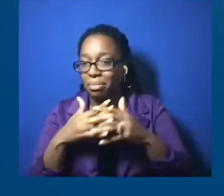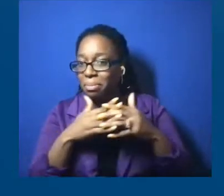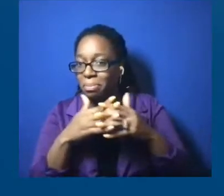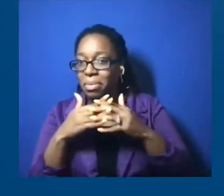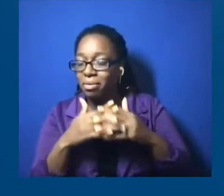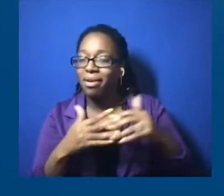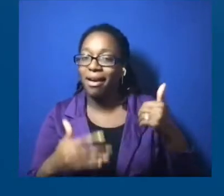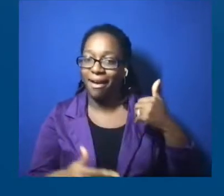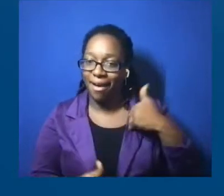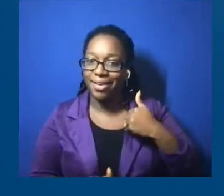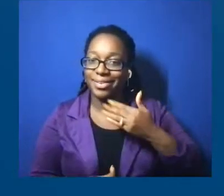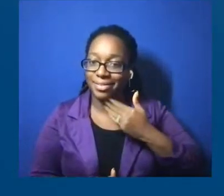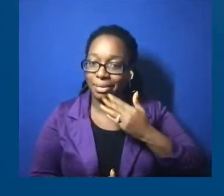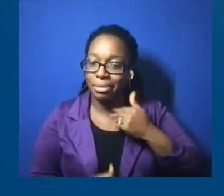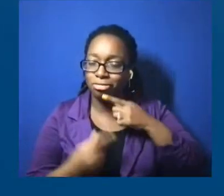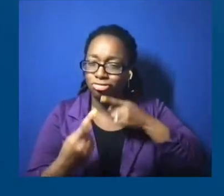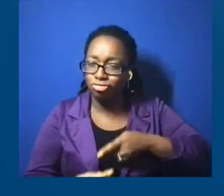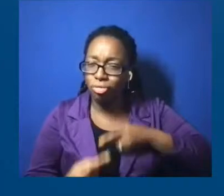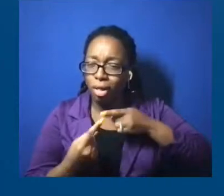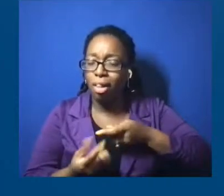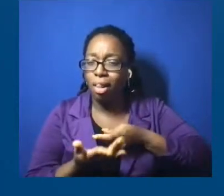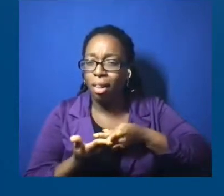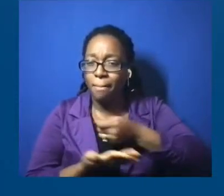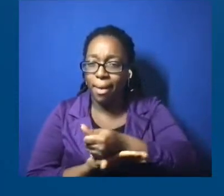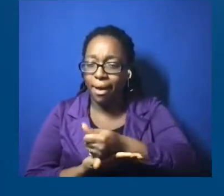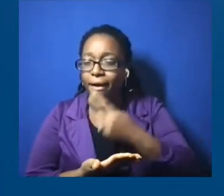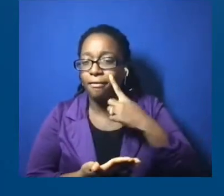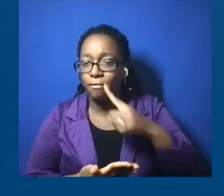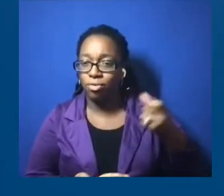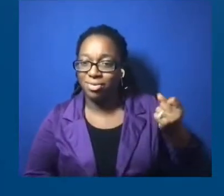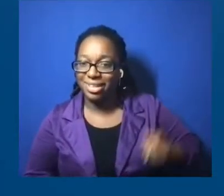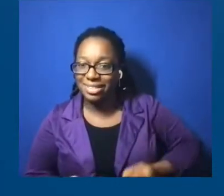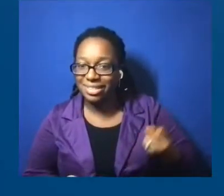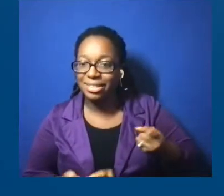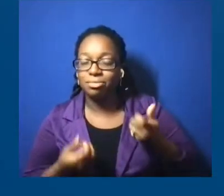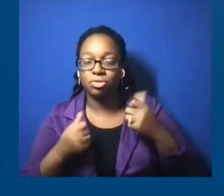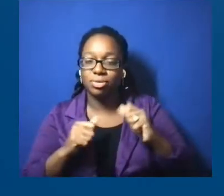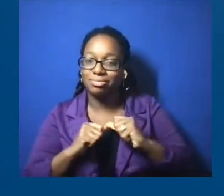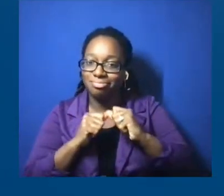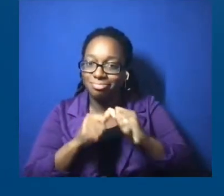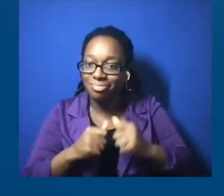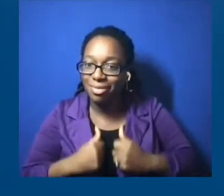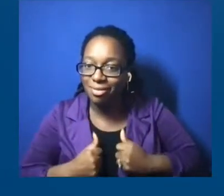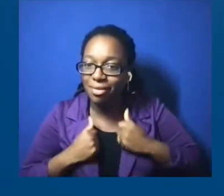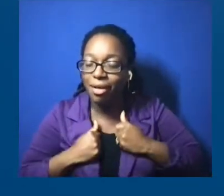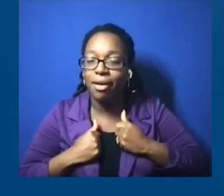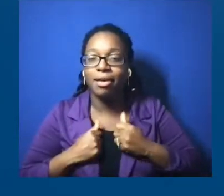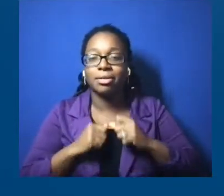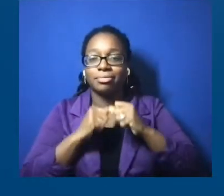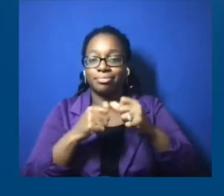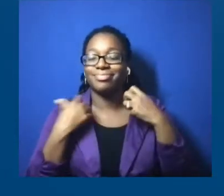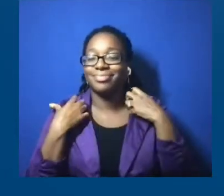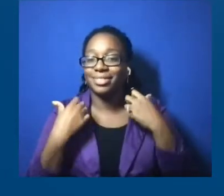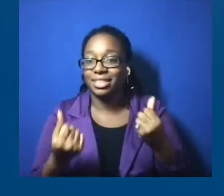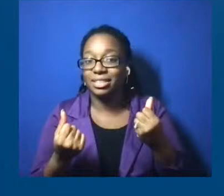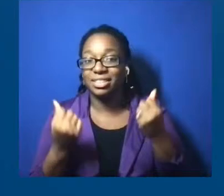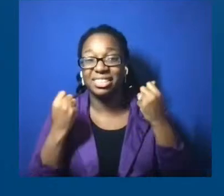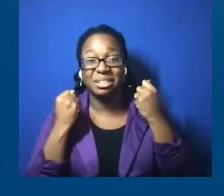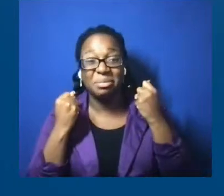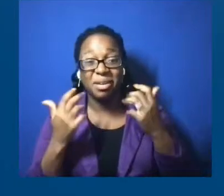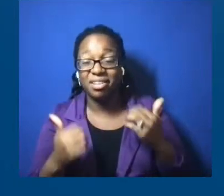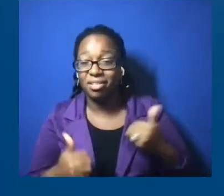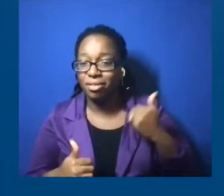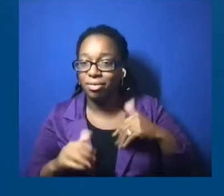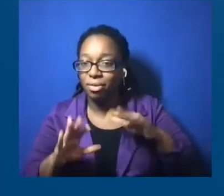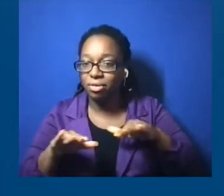insulin and badly needed to stay alive and to stay healthy, including hundreds of thousands of young children with type